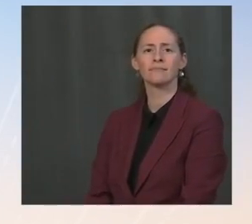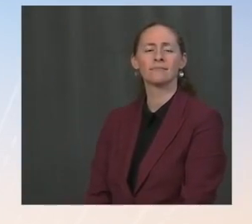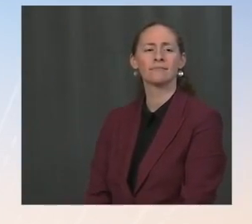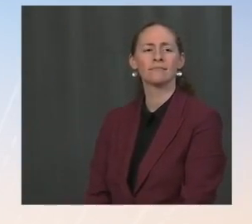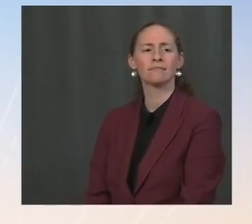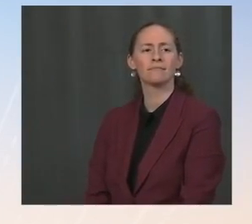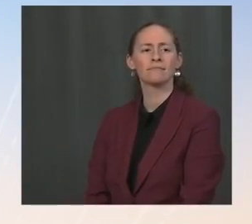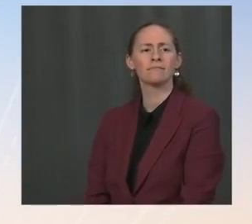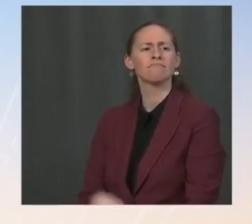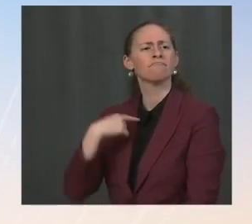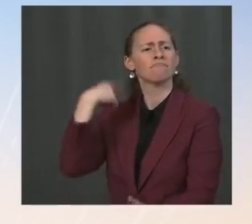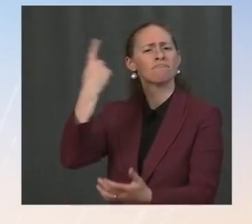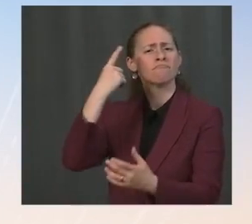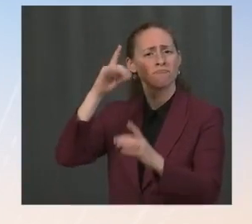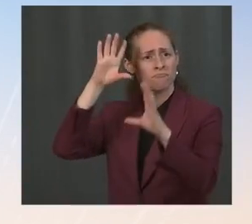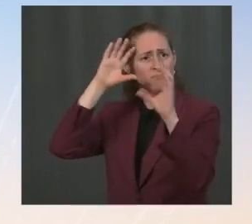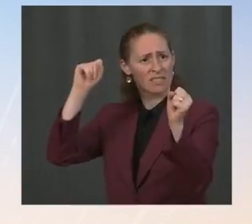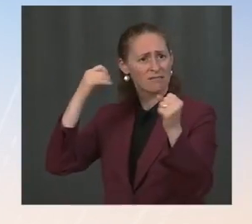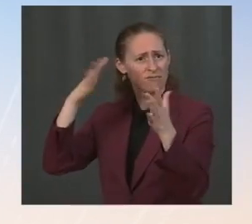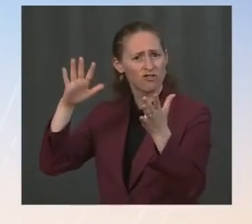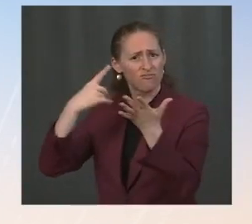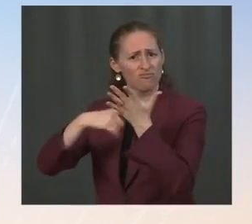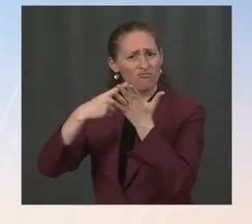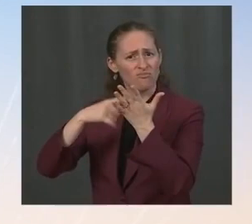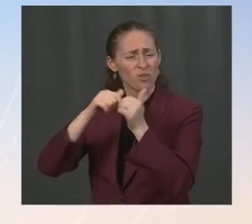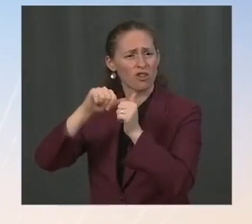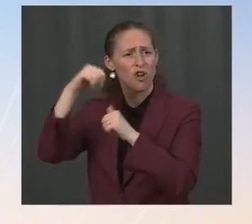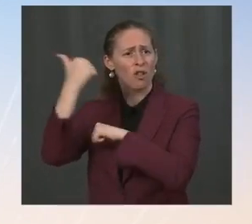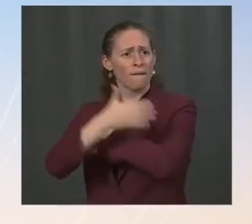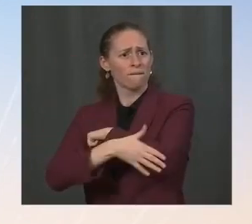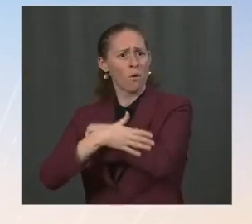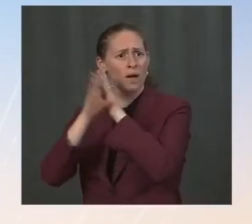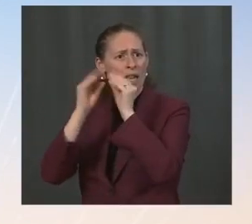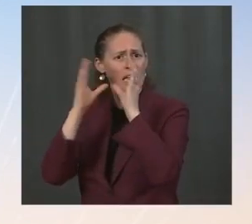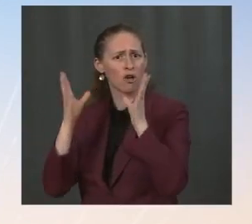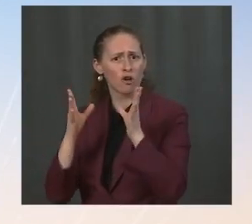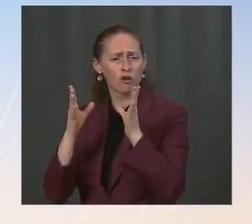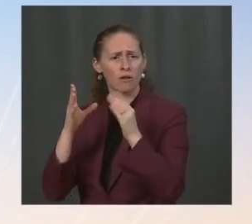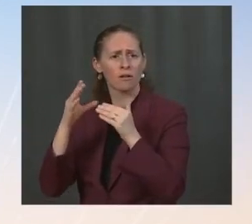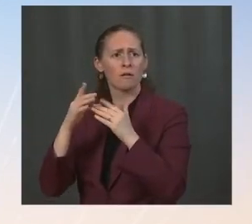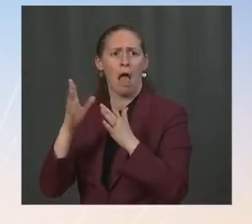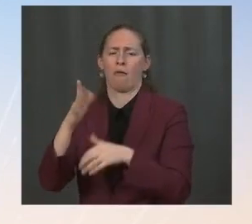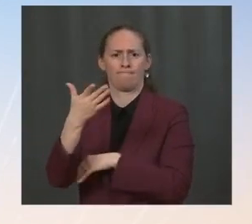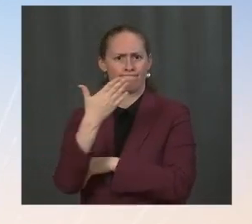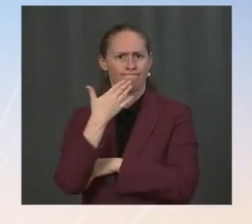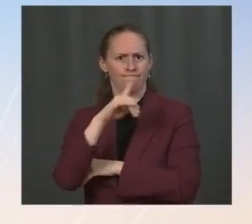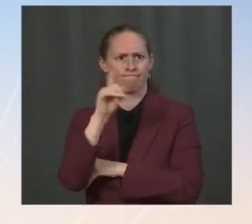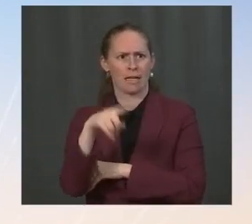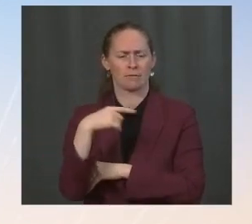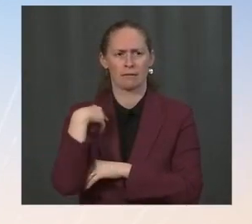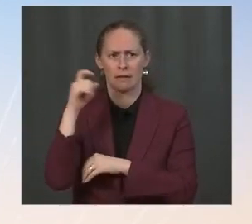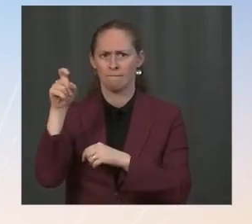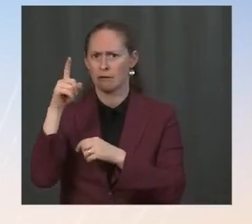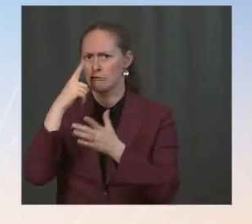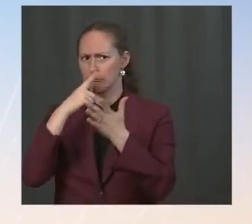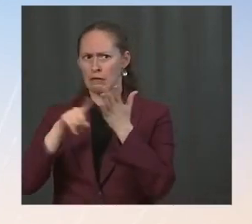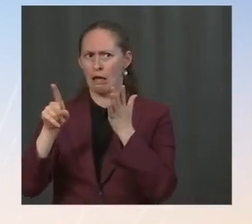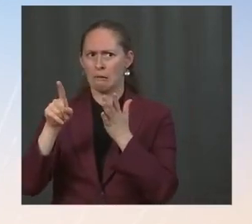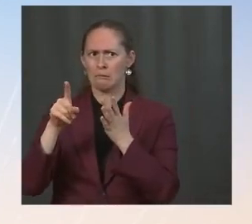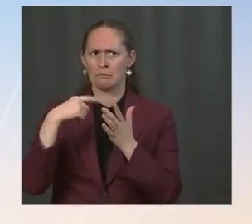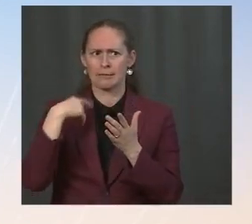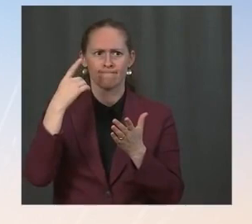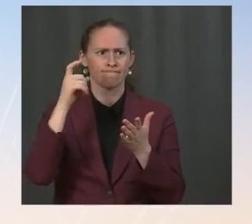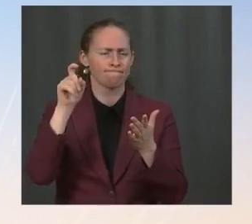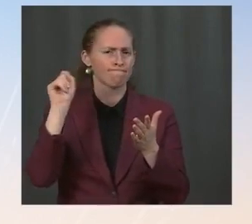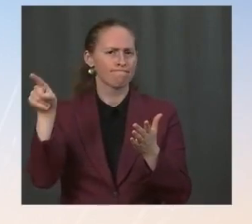the attacks in Kabul? Today, I will have to check on that for you. That's a great question. I'm not sure he has today, but I will check on that for